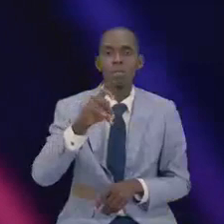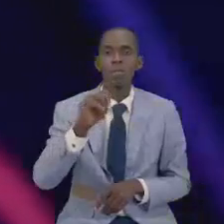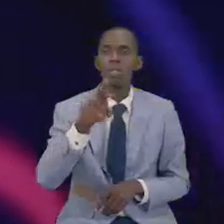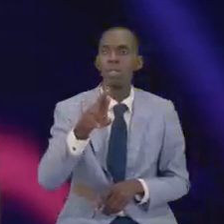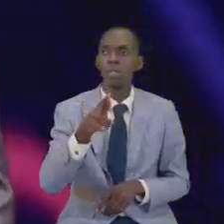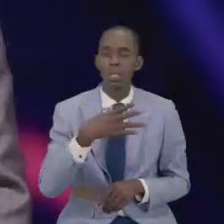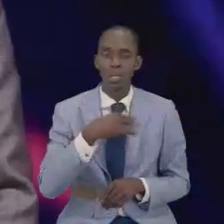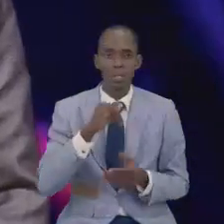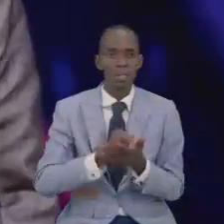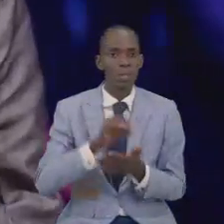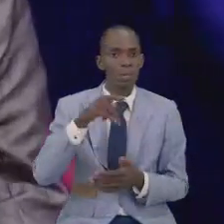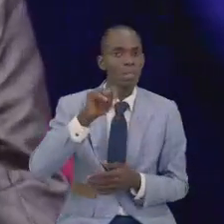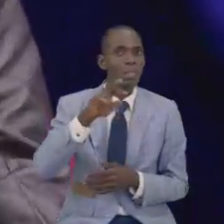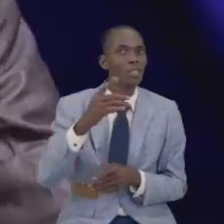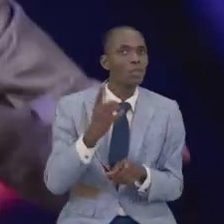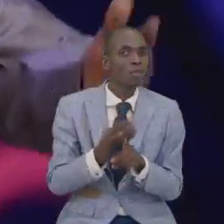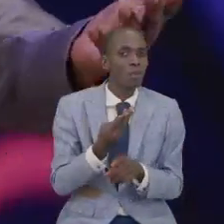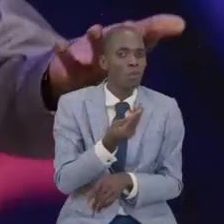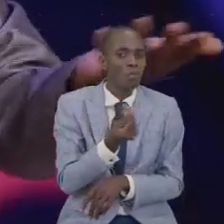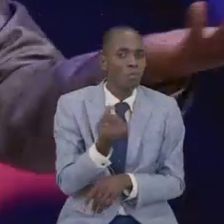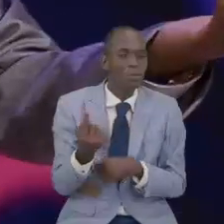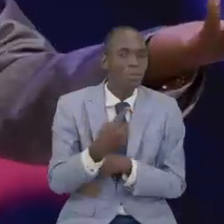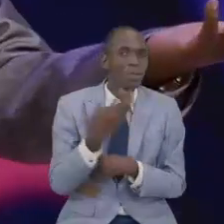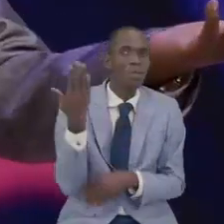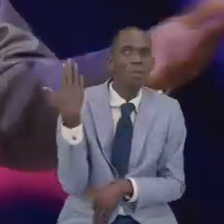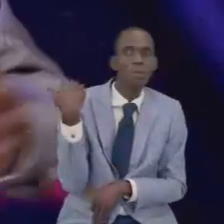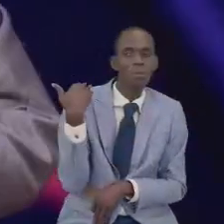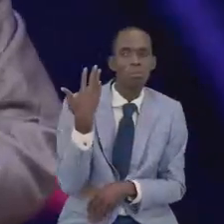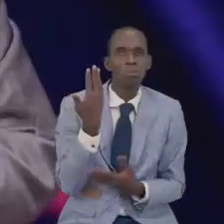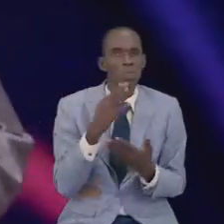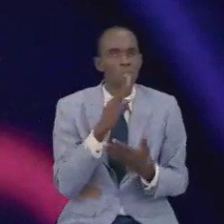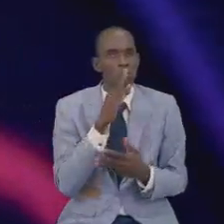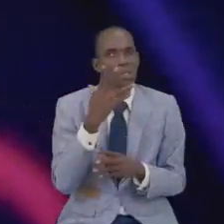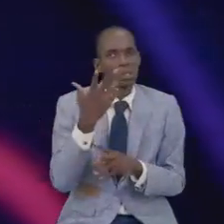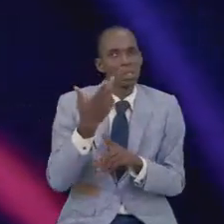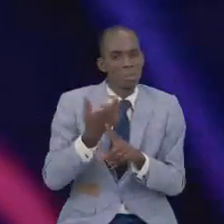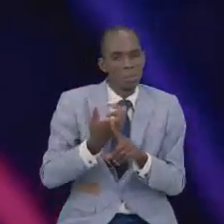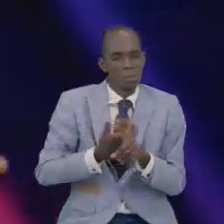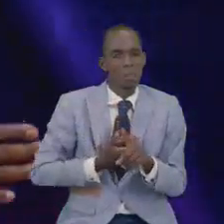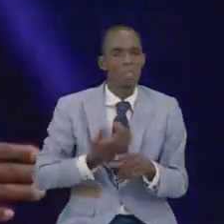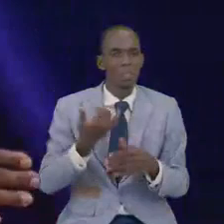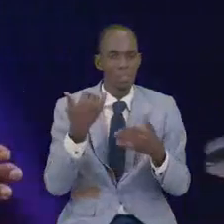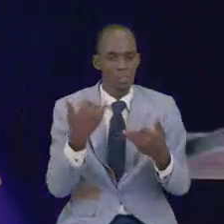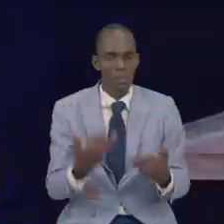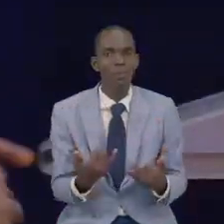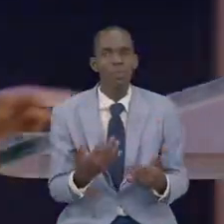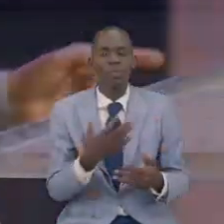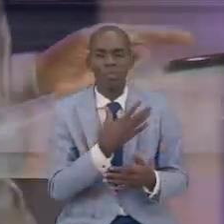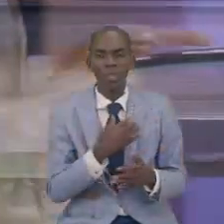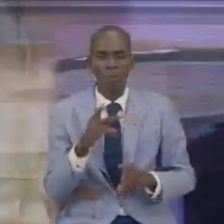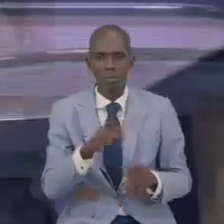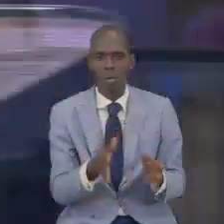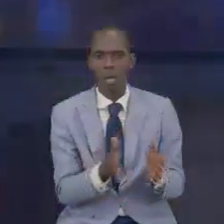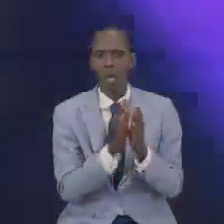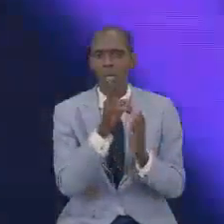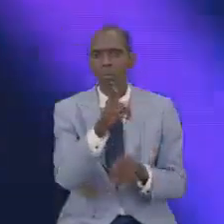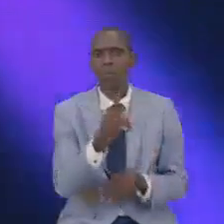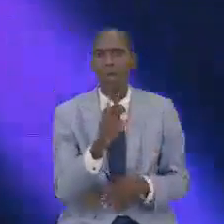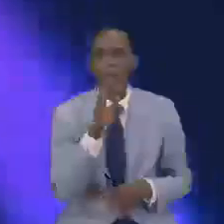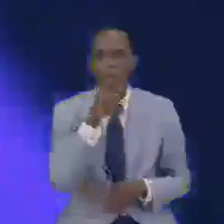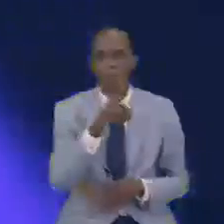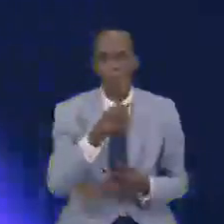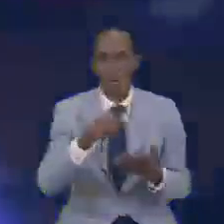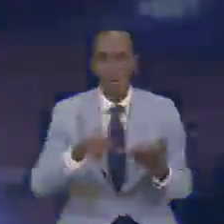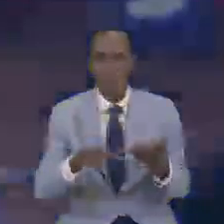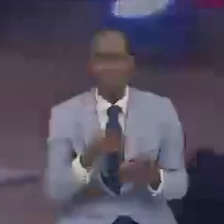just a few days ago, not up to maybe 3 months now, and when a maid asked him, are you one of them? He said,